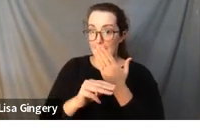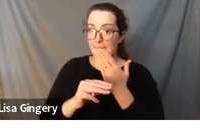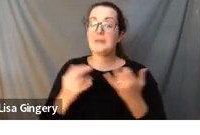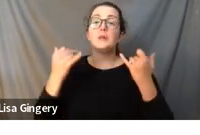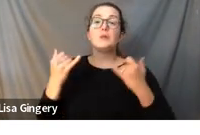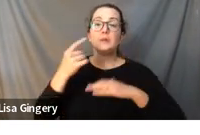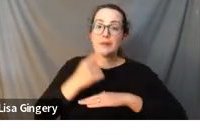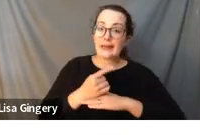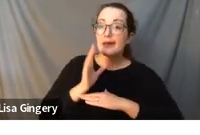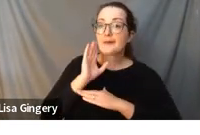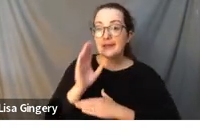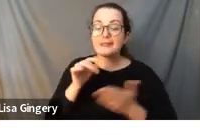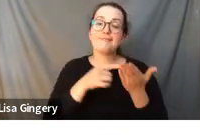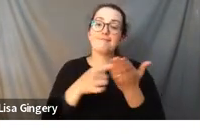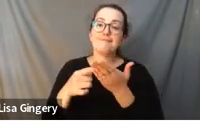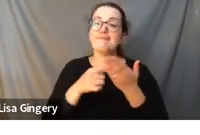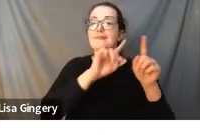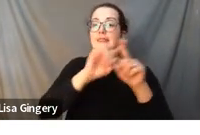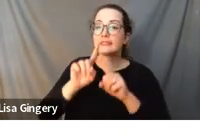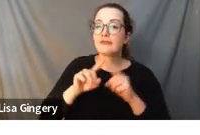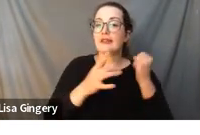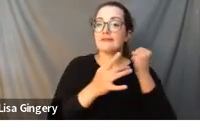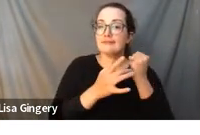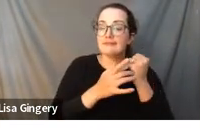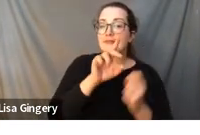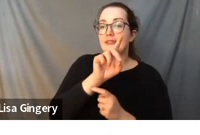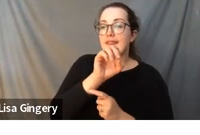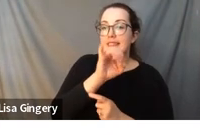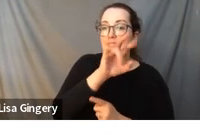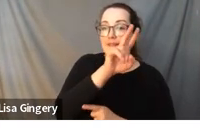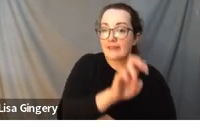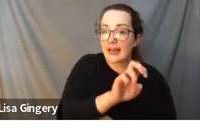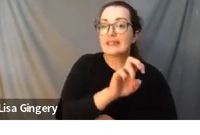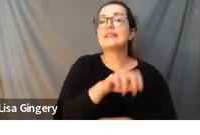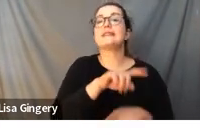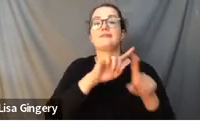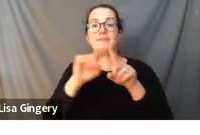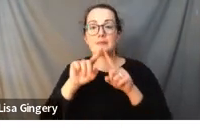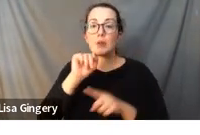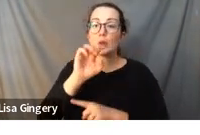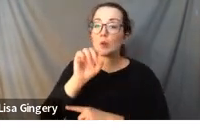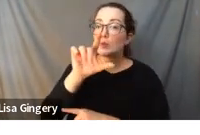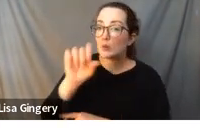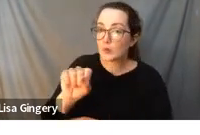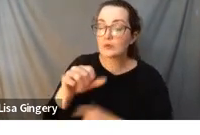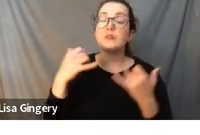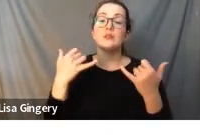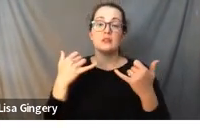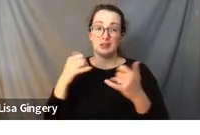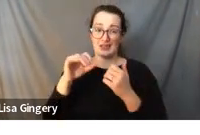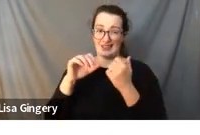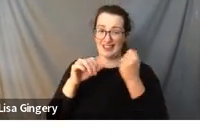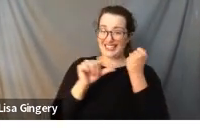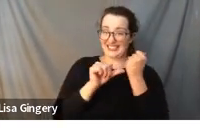different assistive technology devices and tools. And so what is assistive technology? Assistive